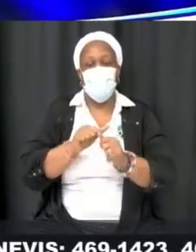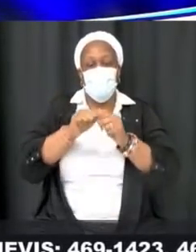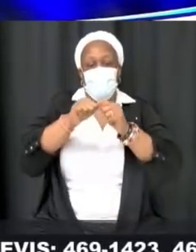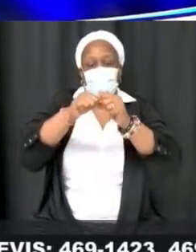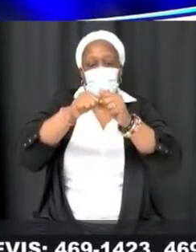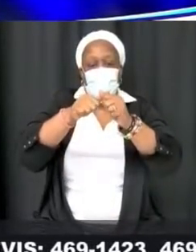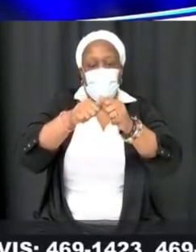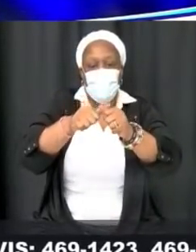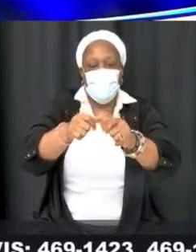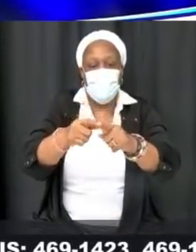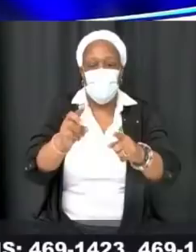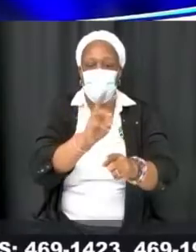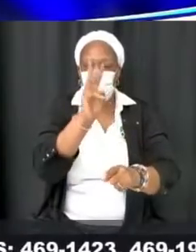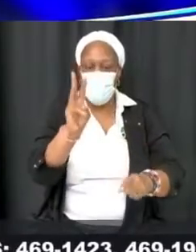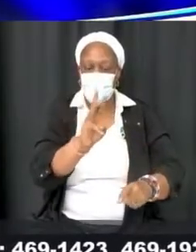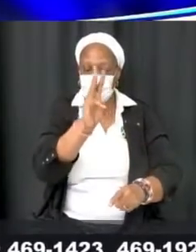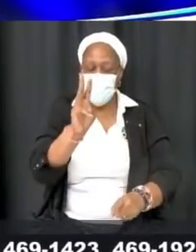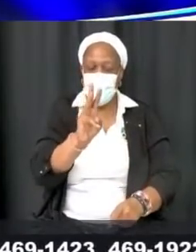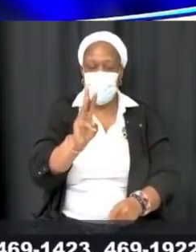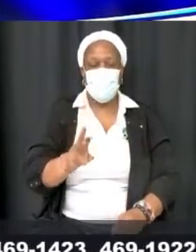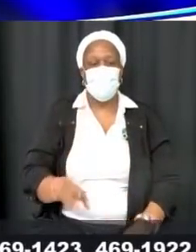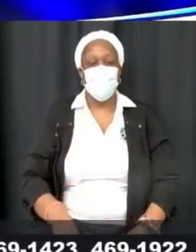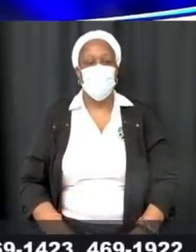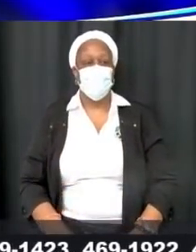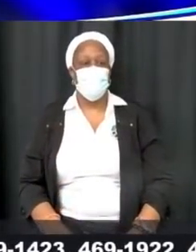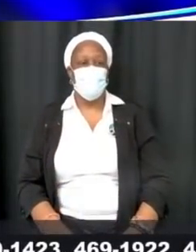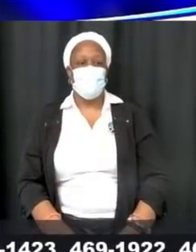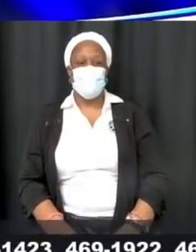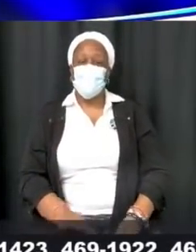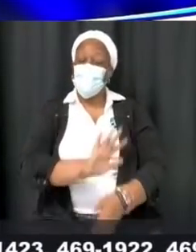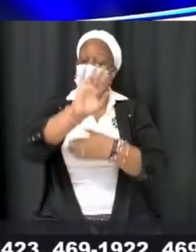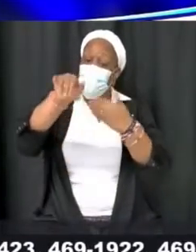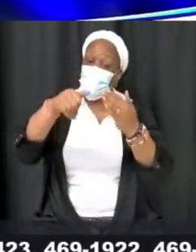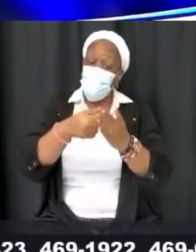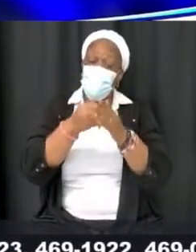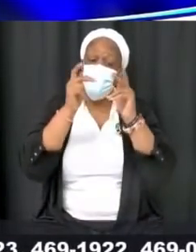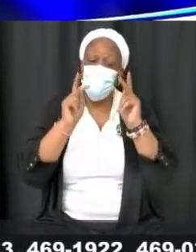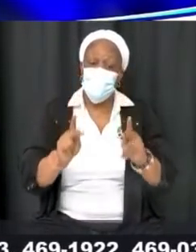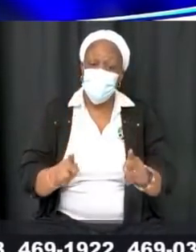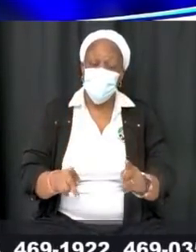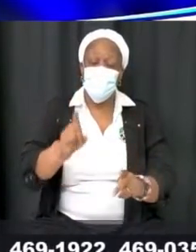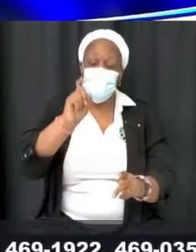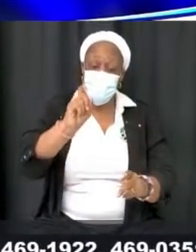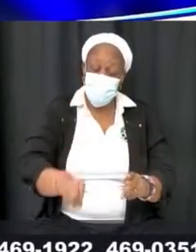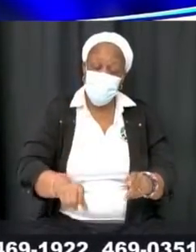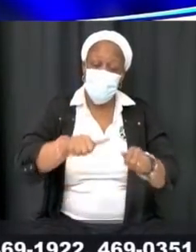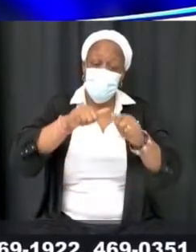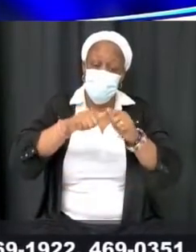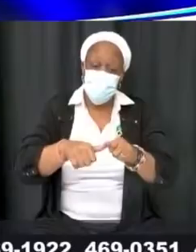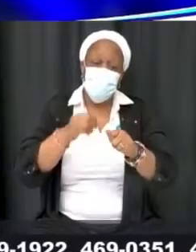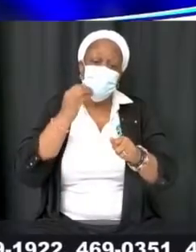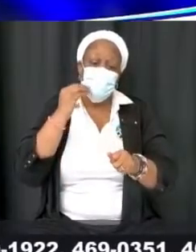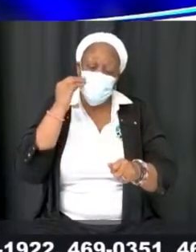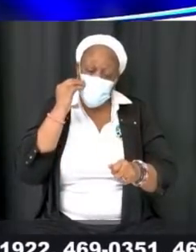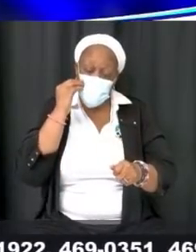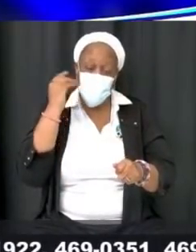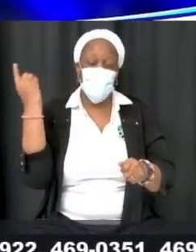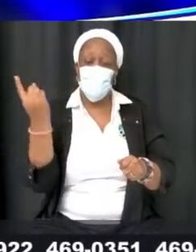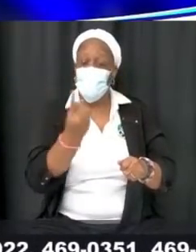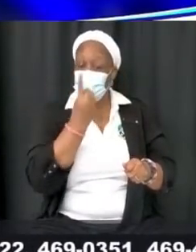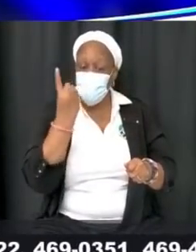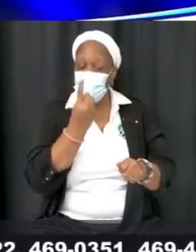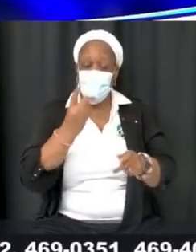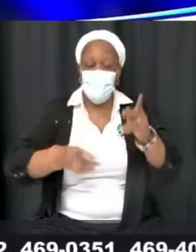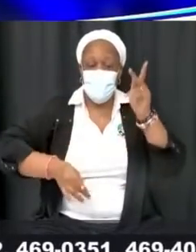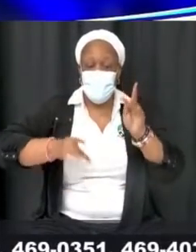this period, all persons are expected to remain confined to your residences unless you are an